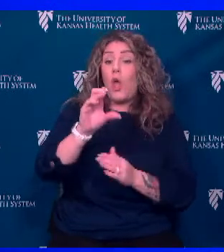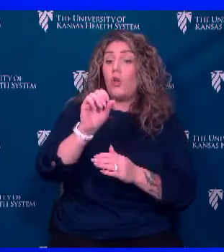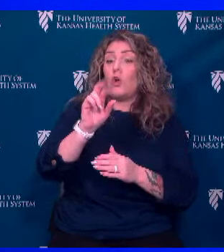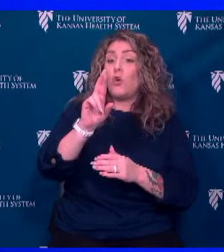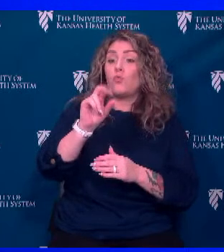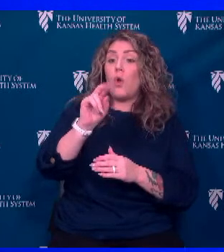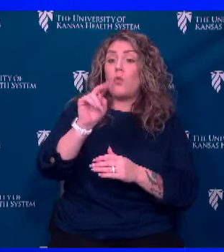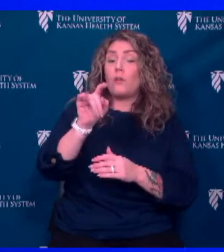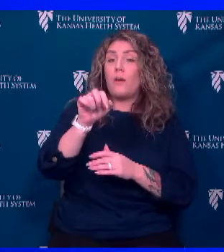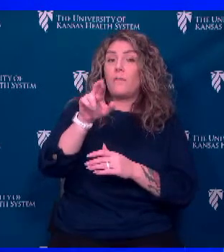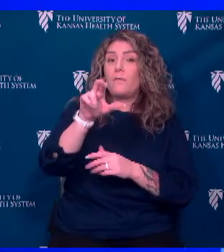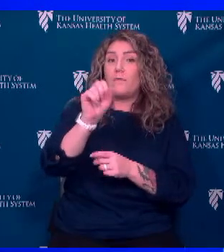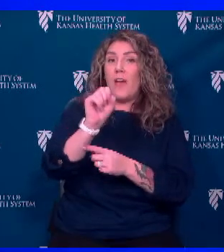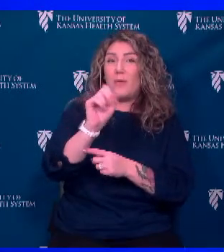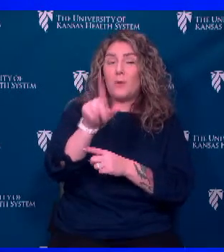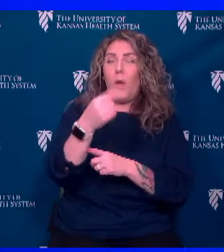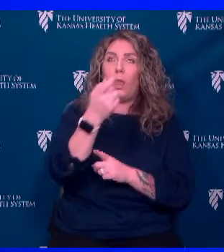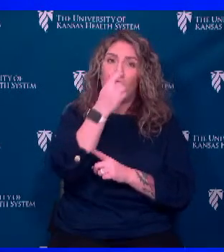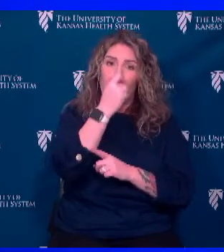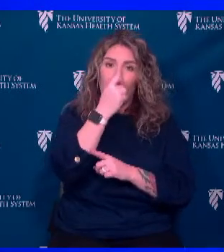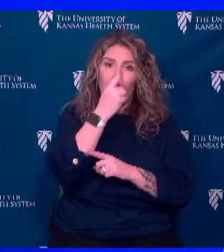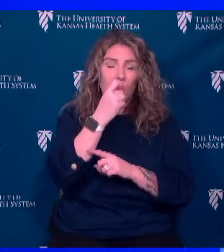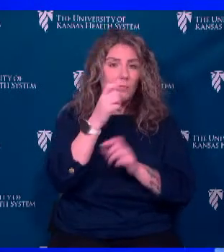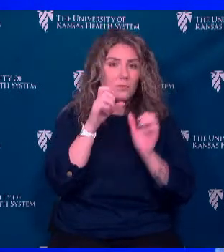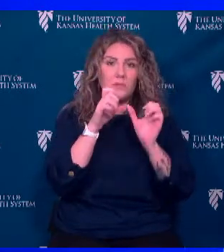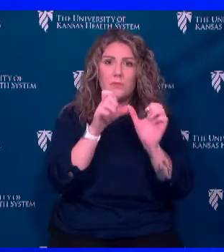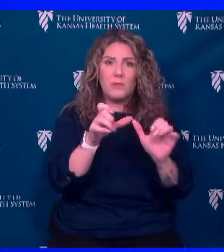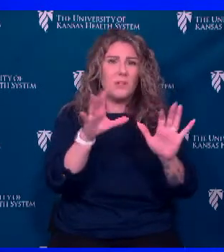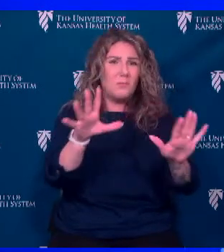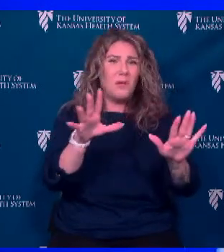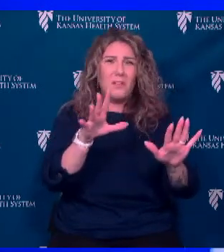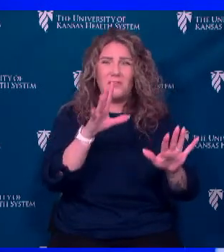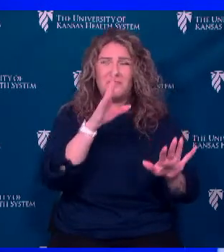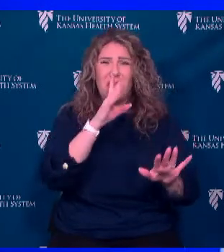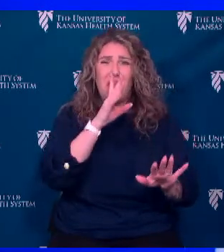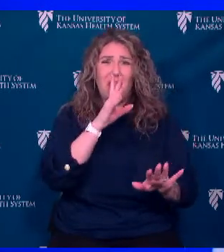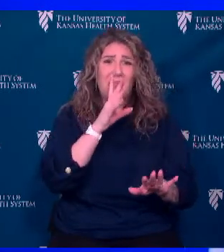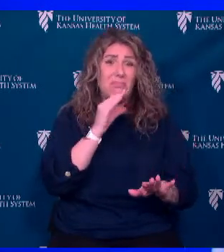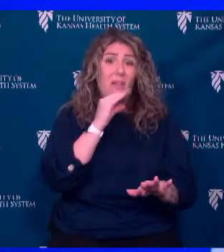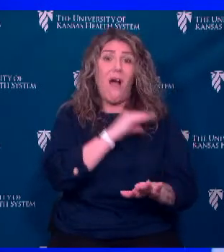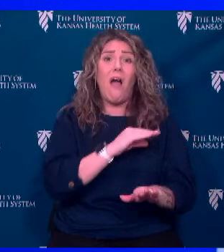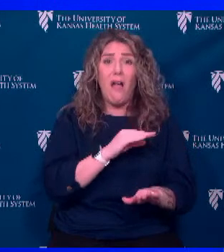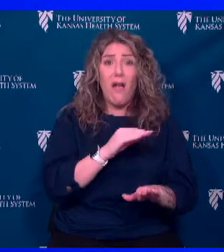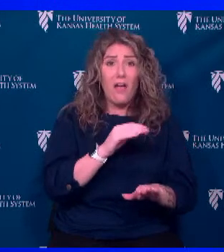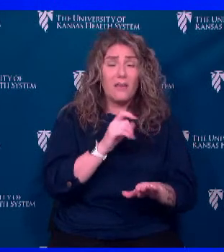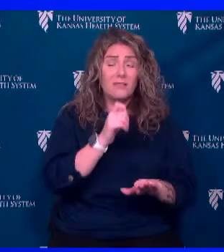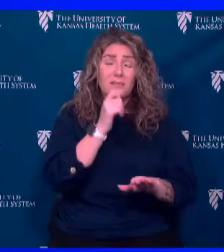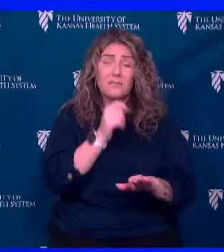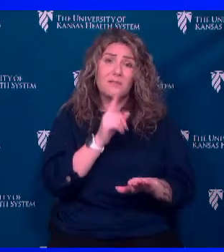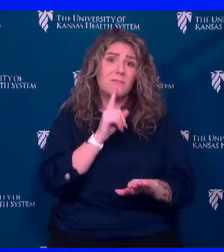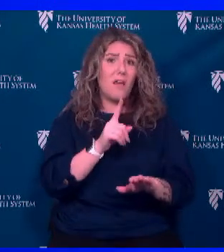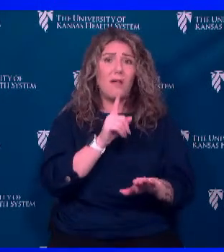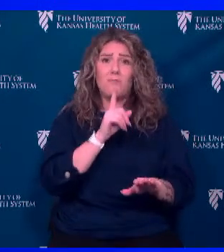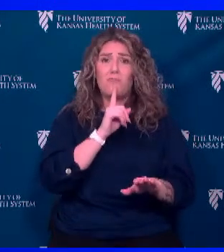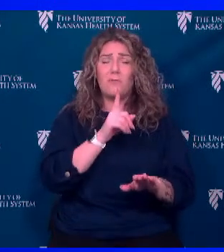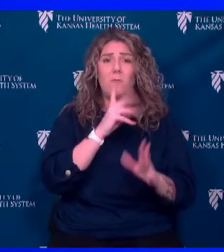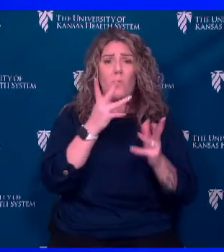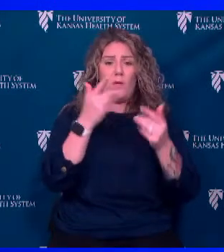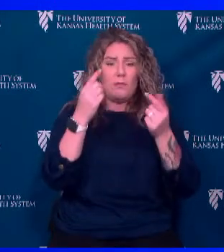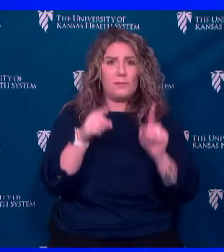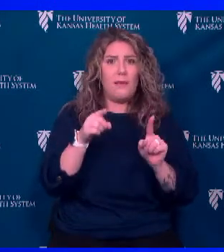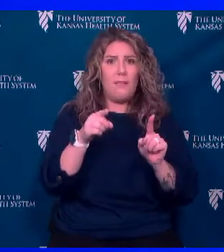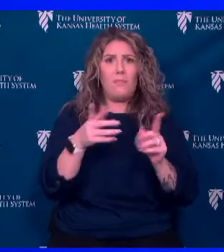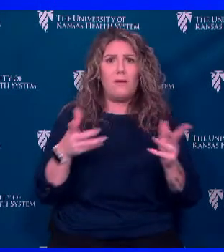is just a cold, continues to be myopic, misinformed, and really just not sensitive to the true nature of what is really going on,